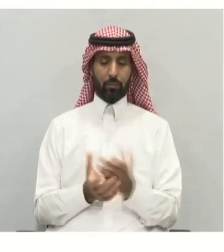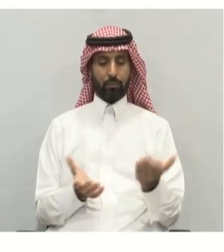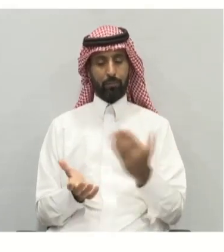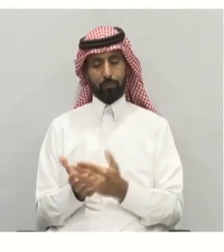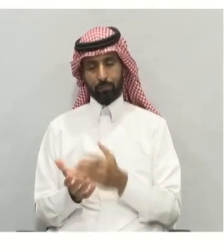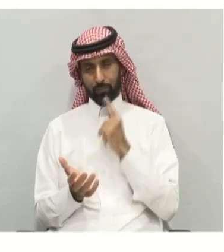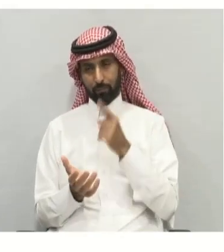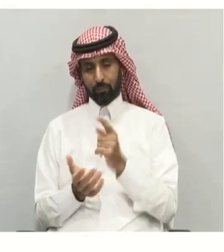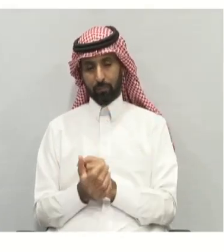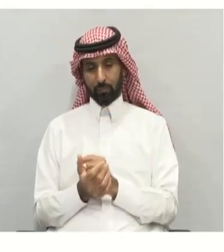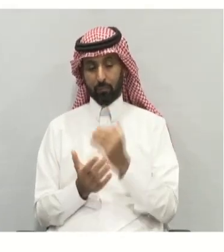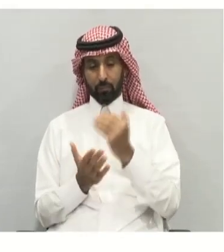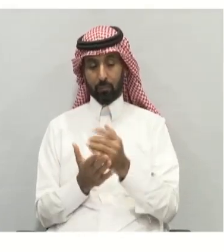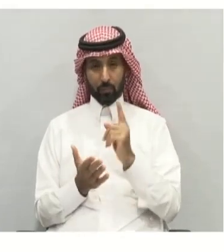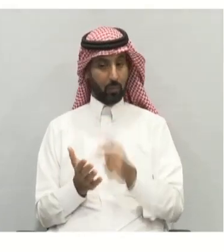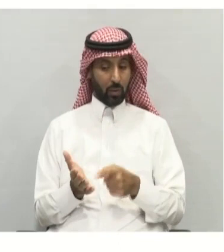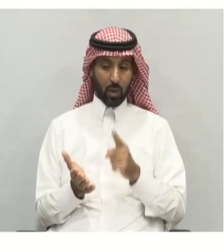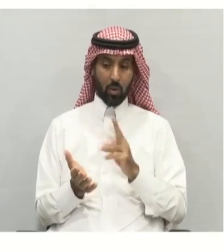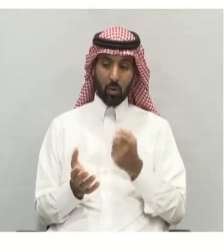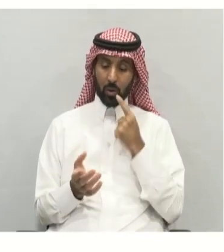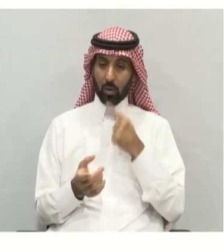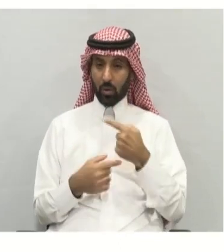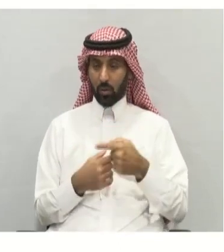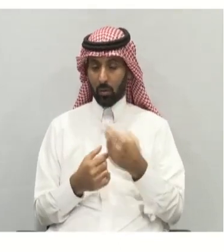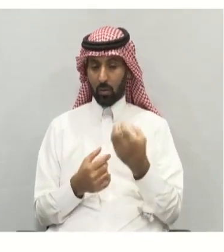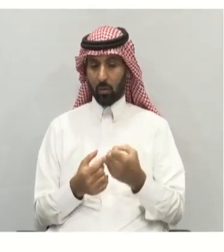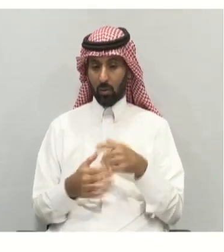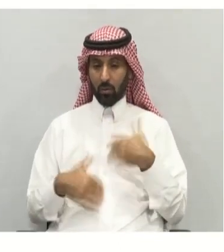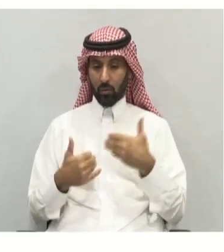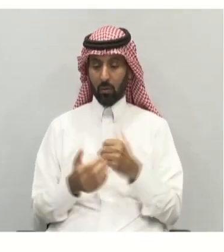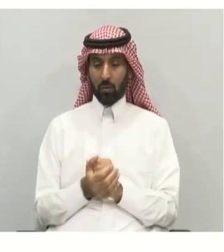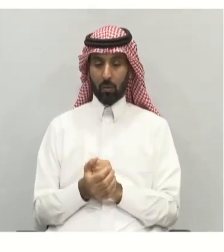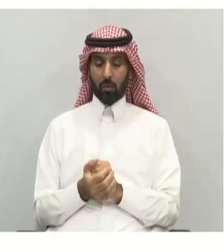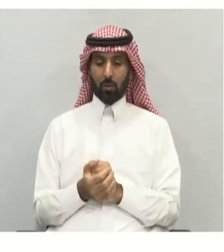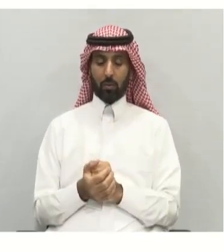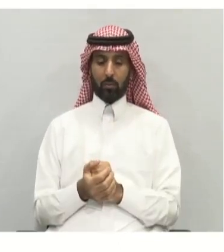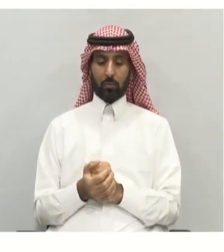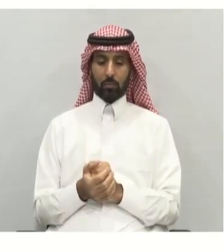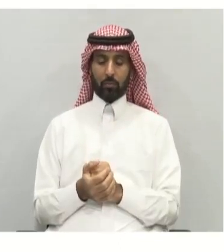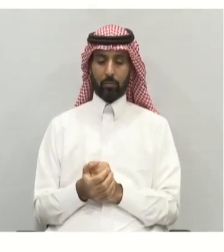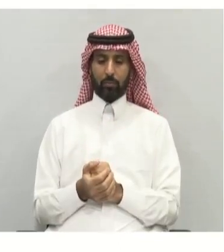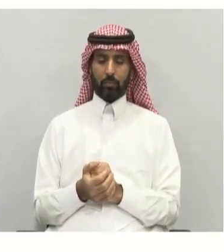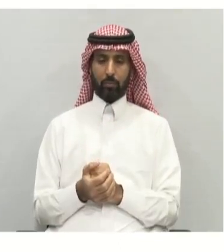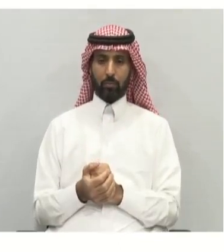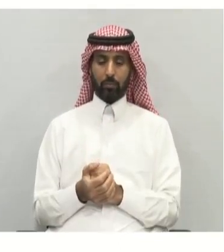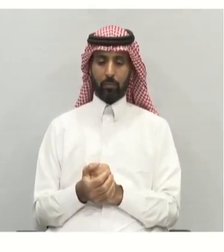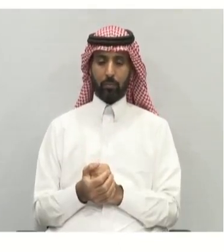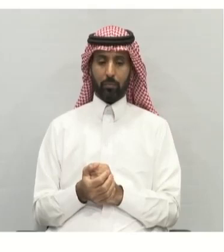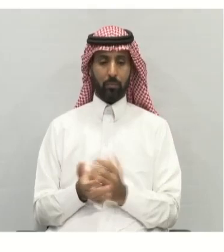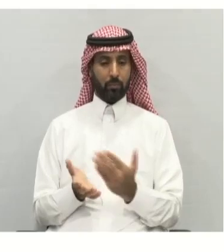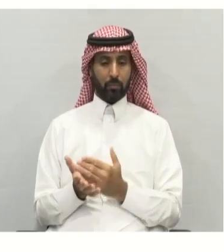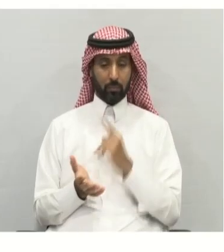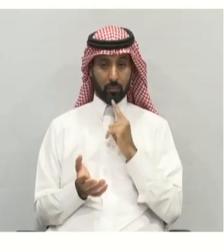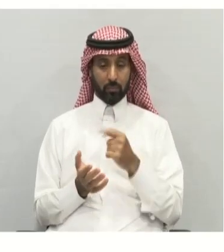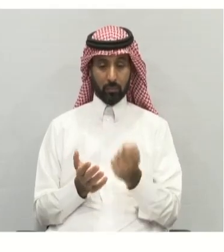here, as you can see, decide which holiday, this one of these exercises that we trained on. Decide which holiday celebration you're